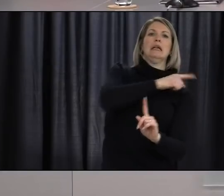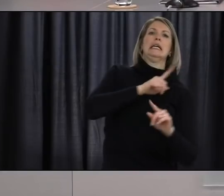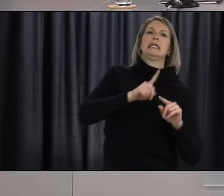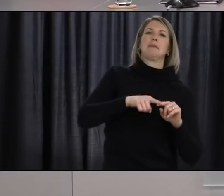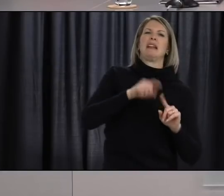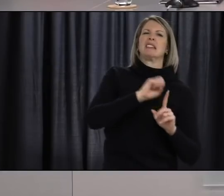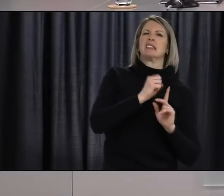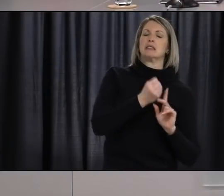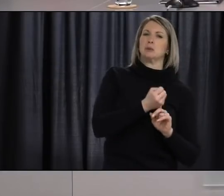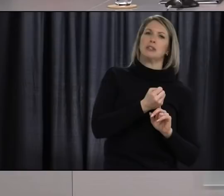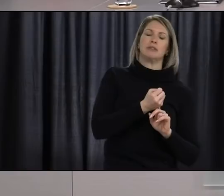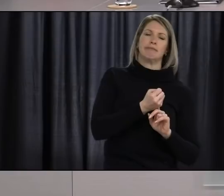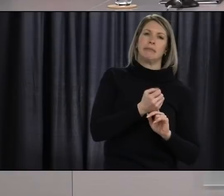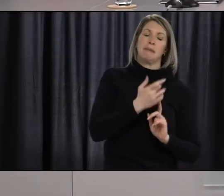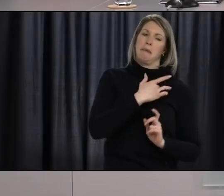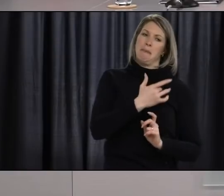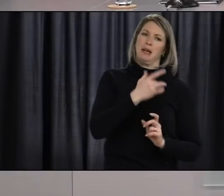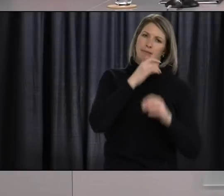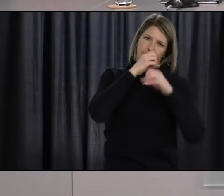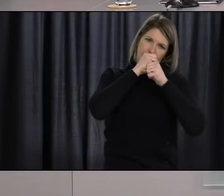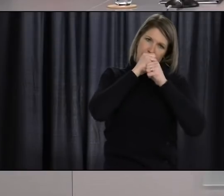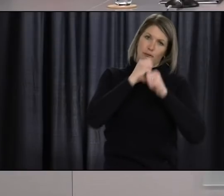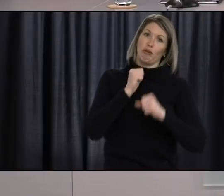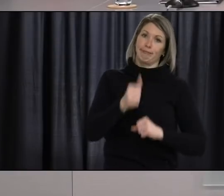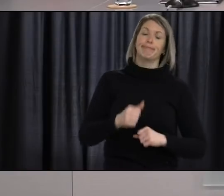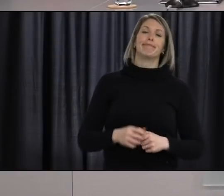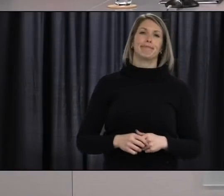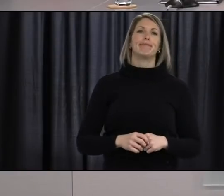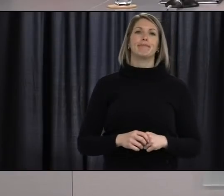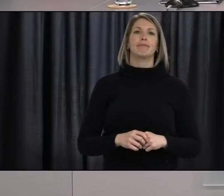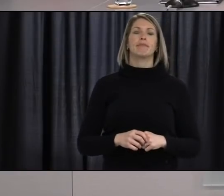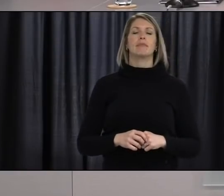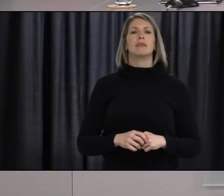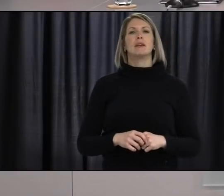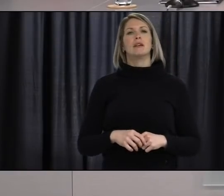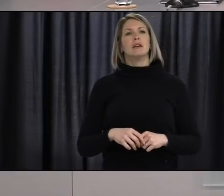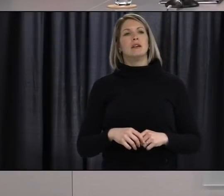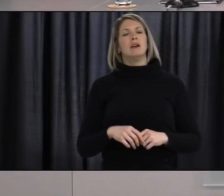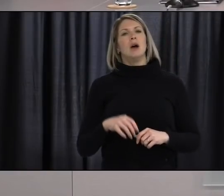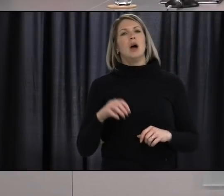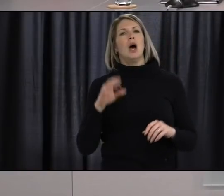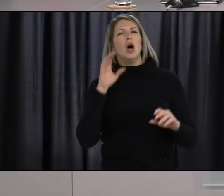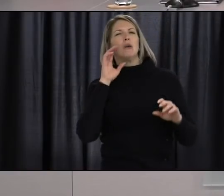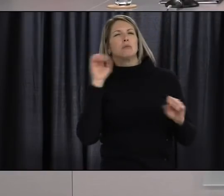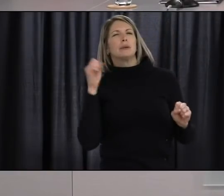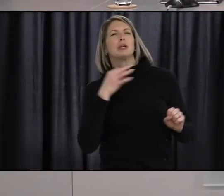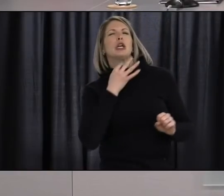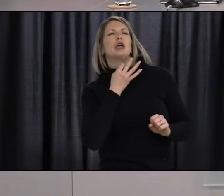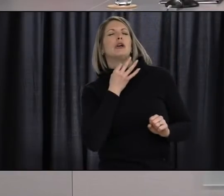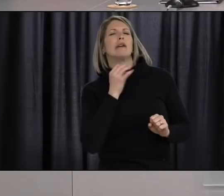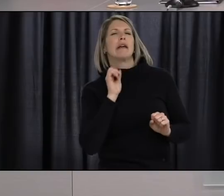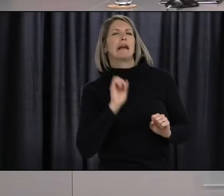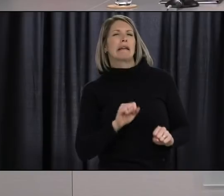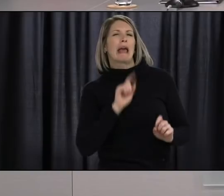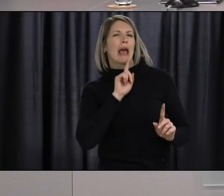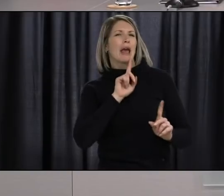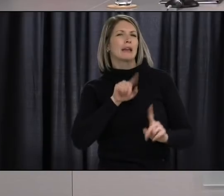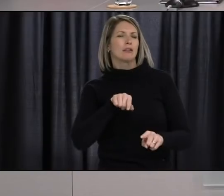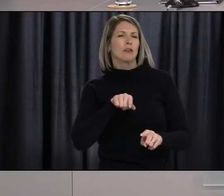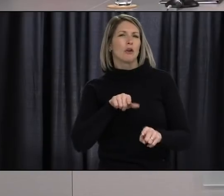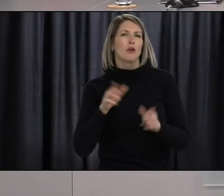Okay, thank you. And Premier, I wanted to ask you about small businesses. I know the federal government